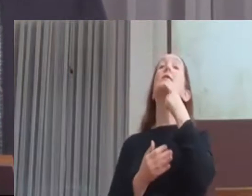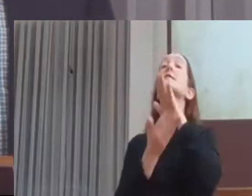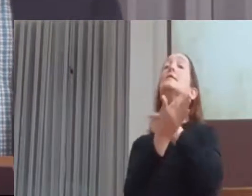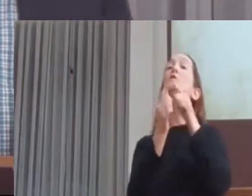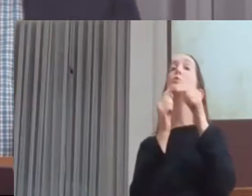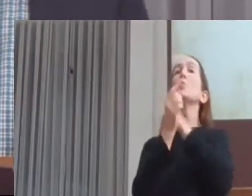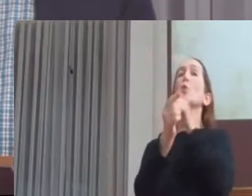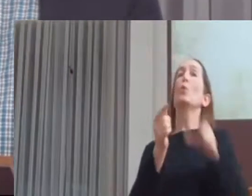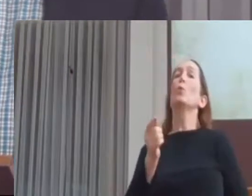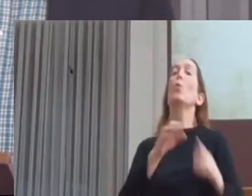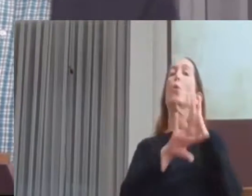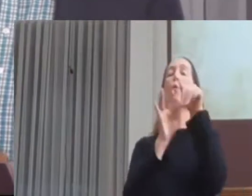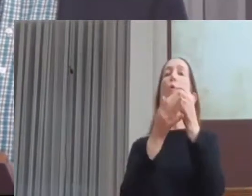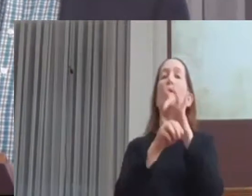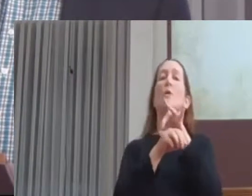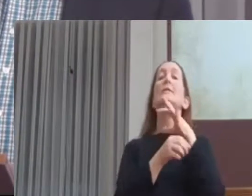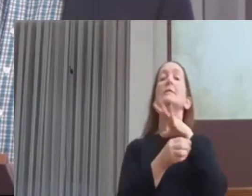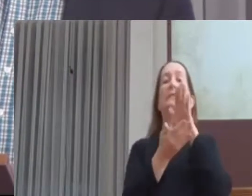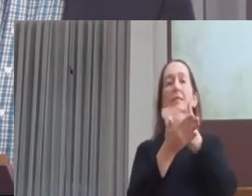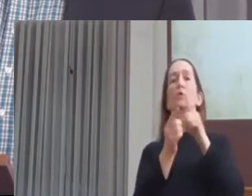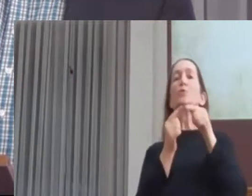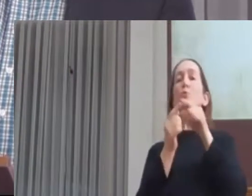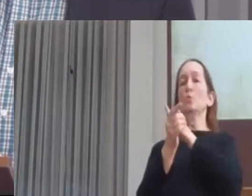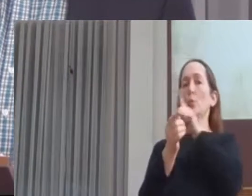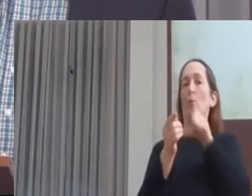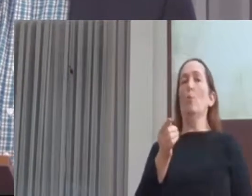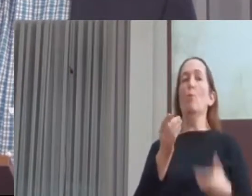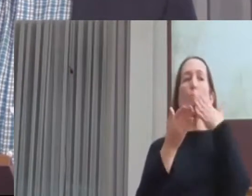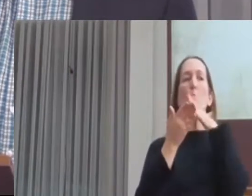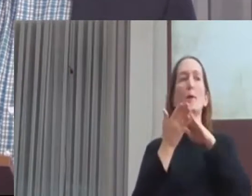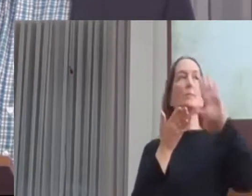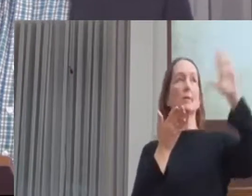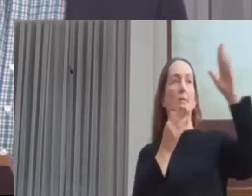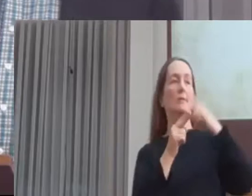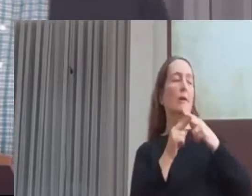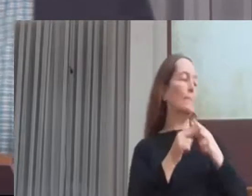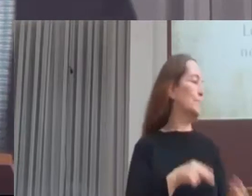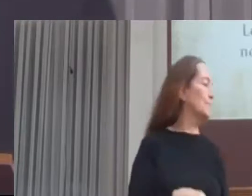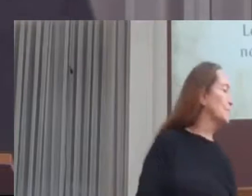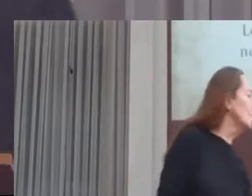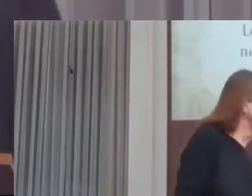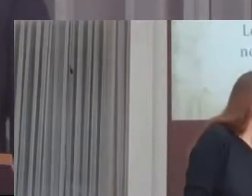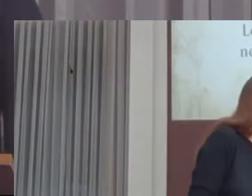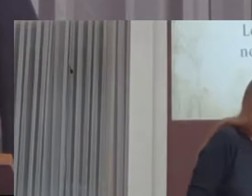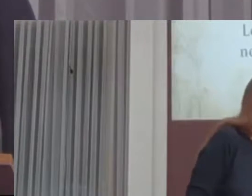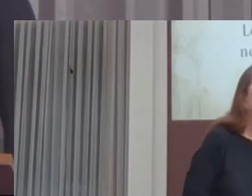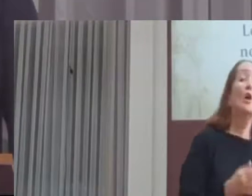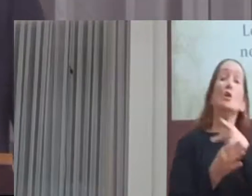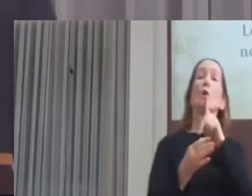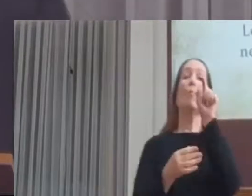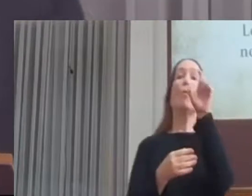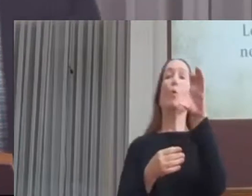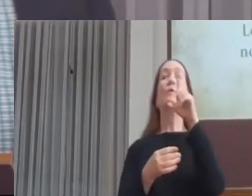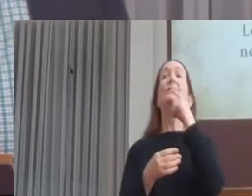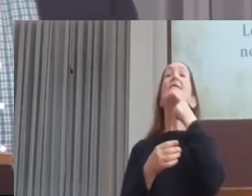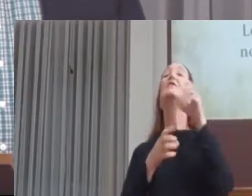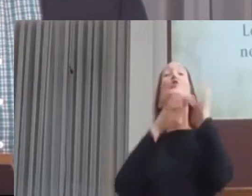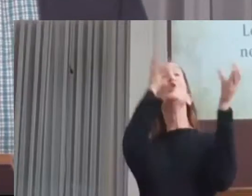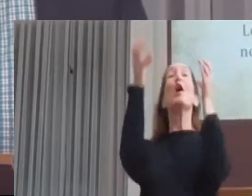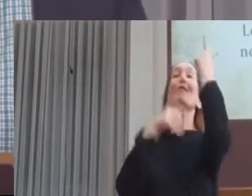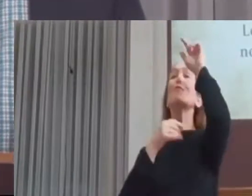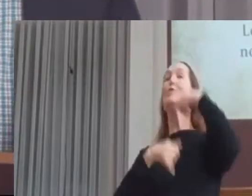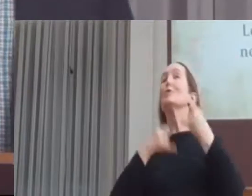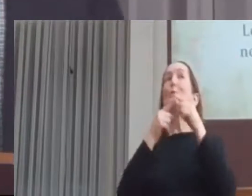Says, sing to the Lord, all the earth. Sing to the Lord, praise his name. Psalm